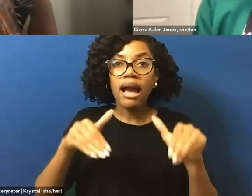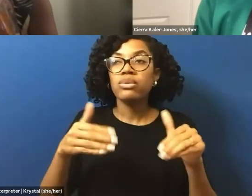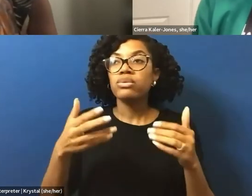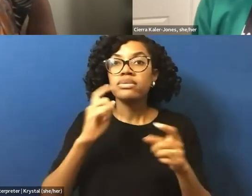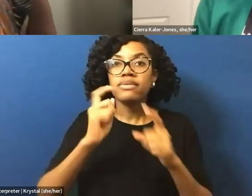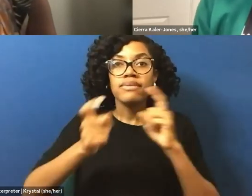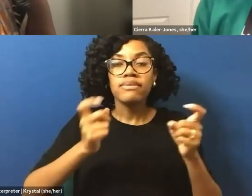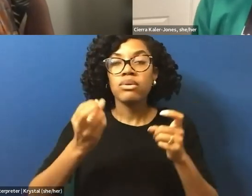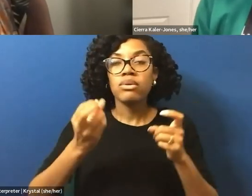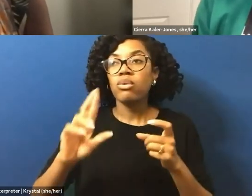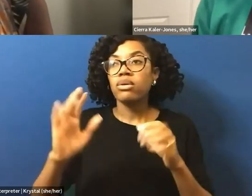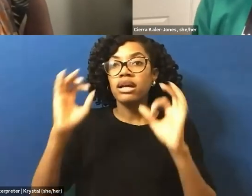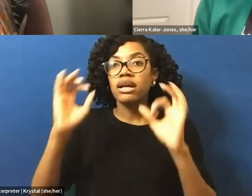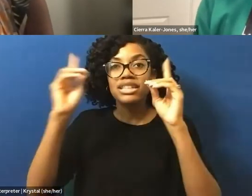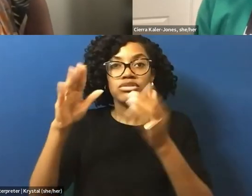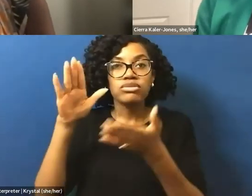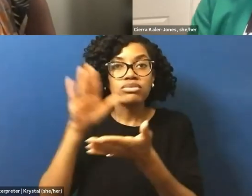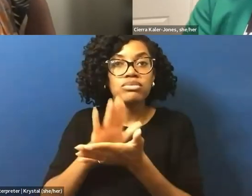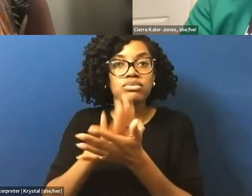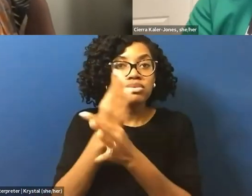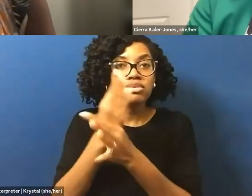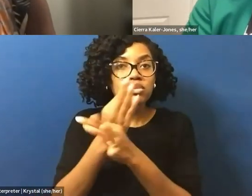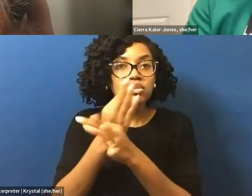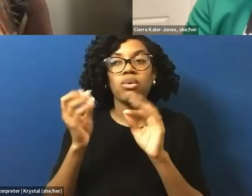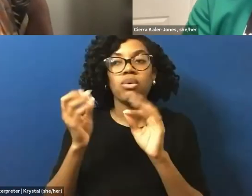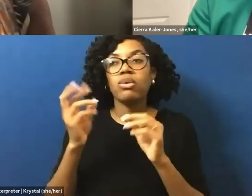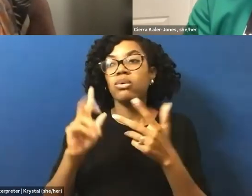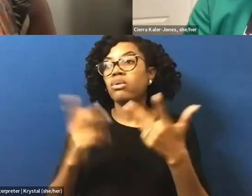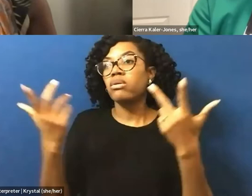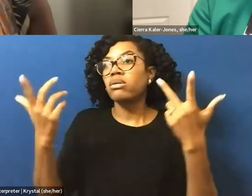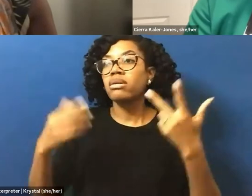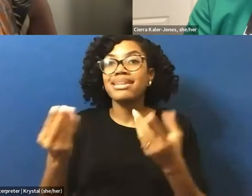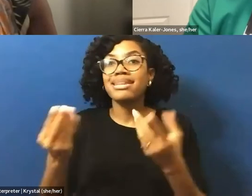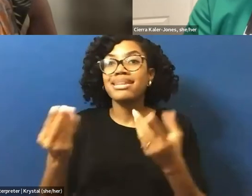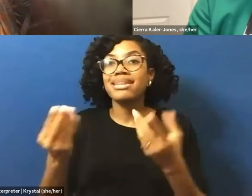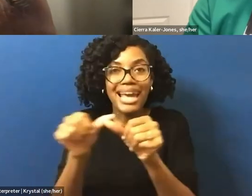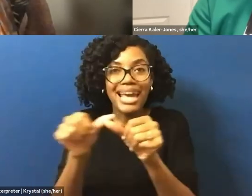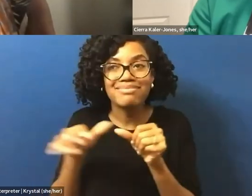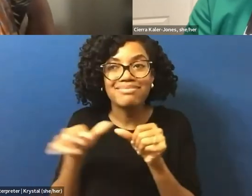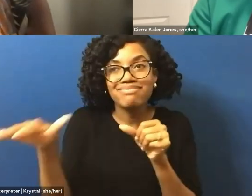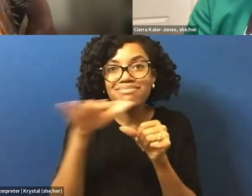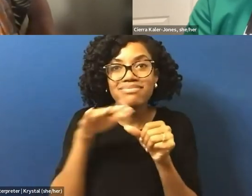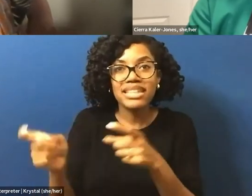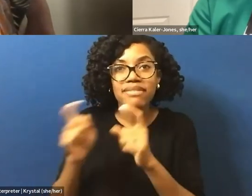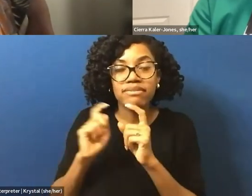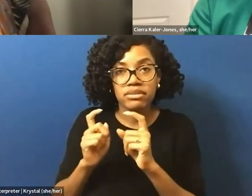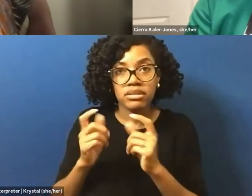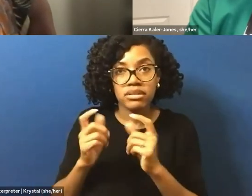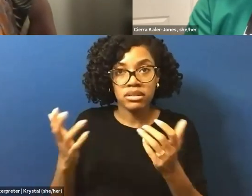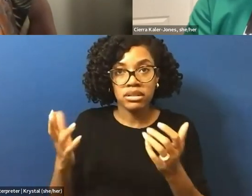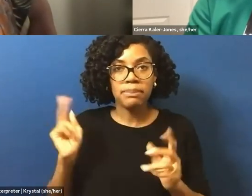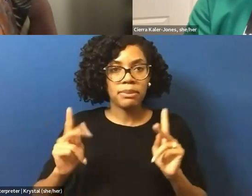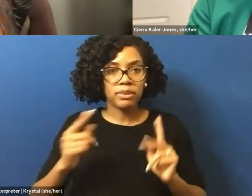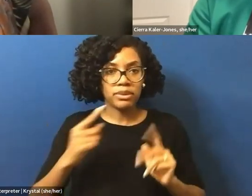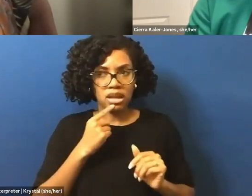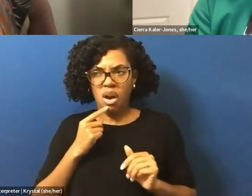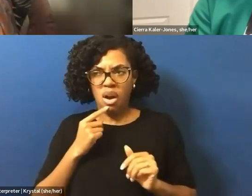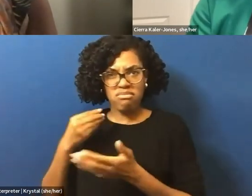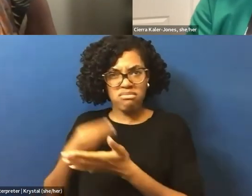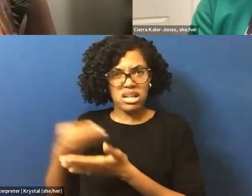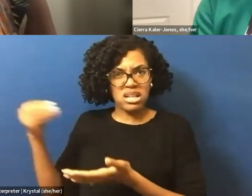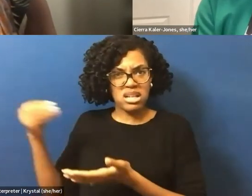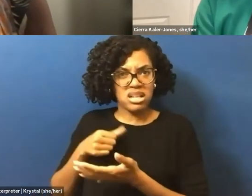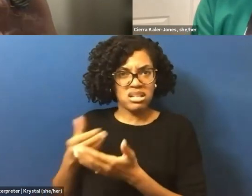employment. Right. Or maybe they could get on board with saying, if you can trace your lineage, you should get a paycheck for that unpaid labor of your